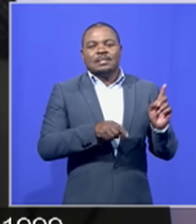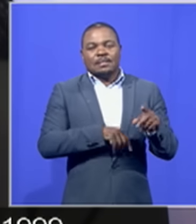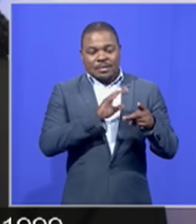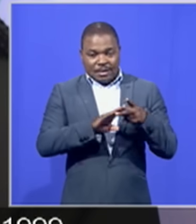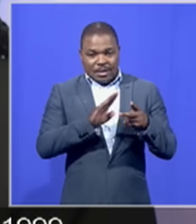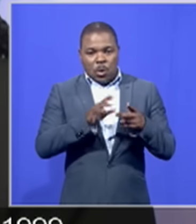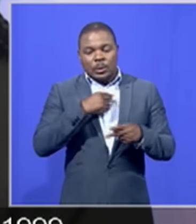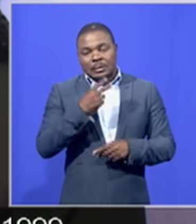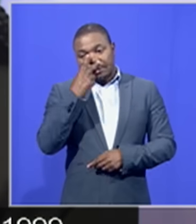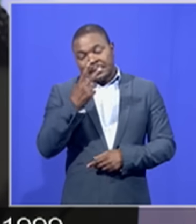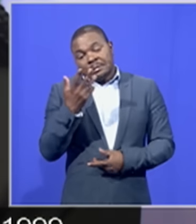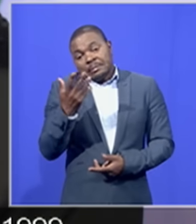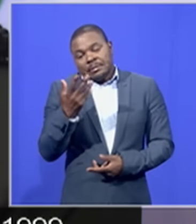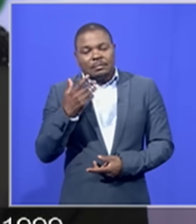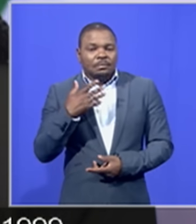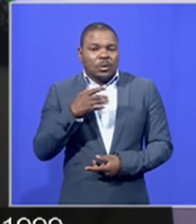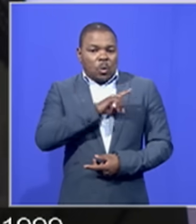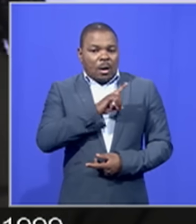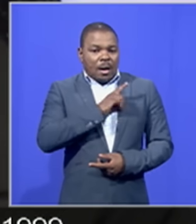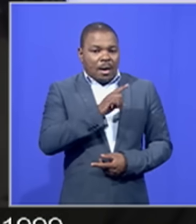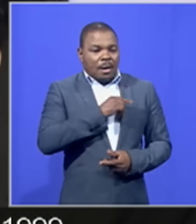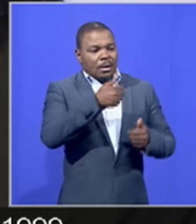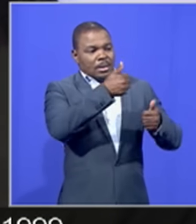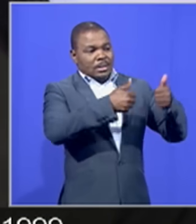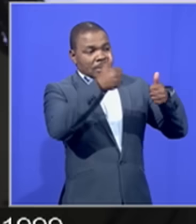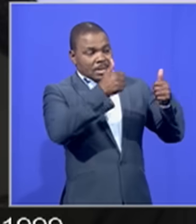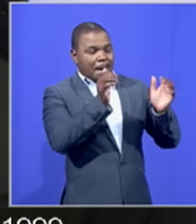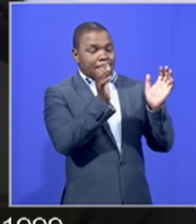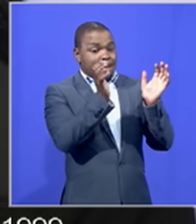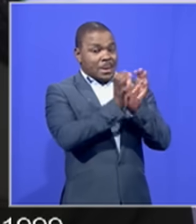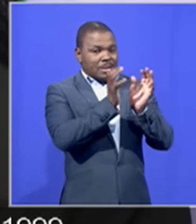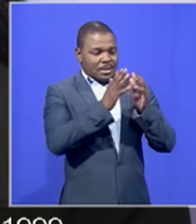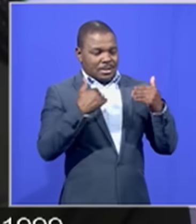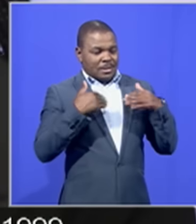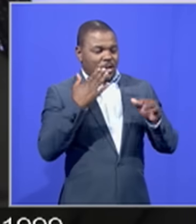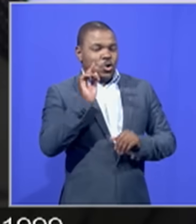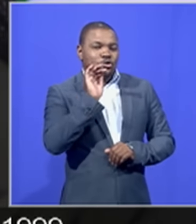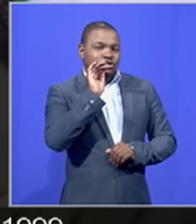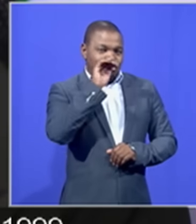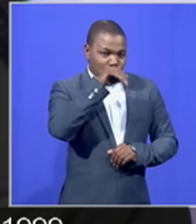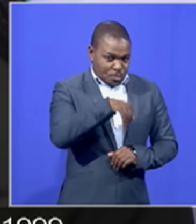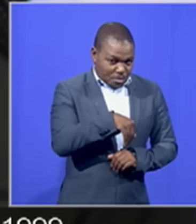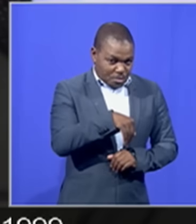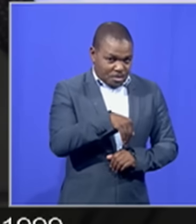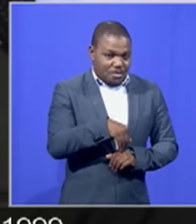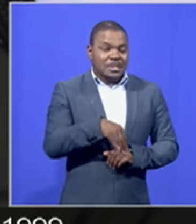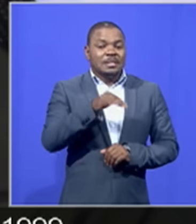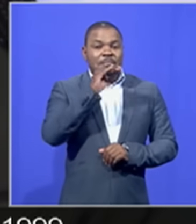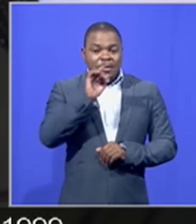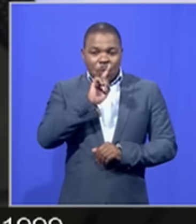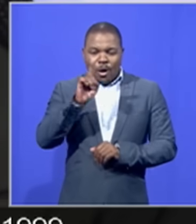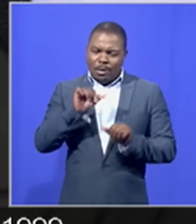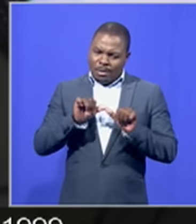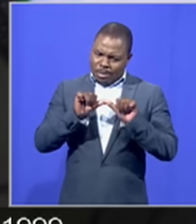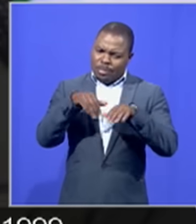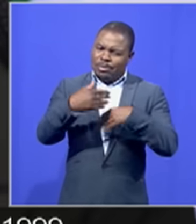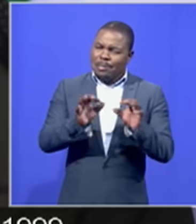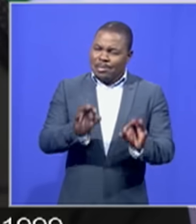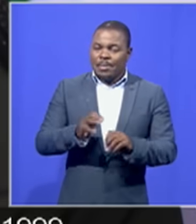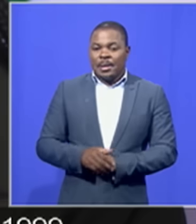re tla tseba he jwale ka kopano ya baetapele e qala tsatsing la hosane sena se bontsha hore ho na le tswelo pele